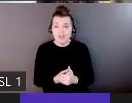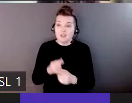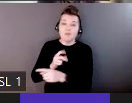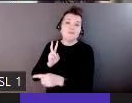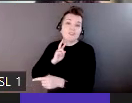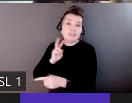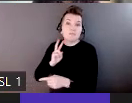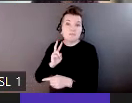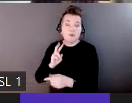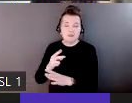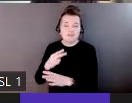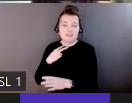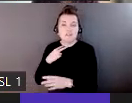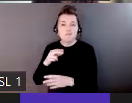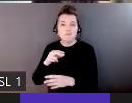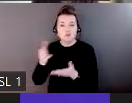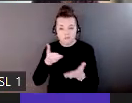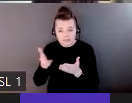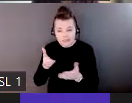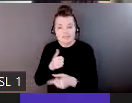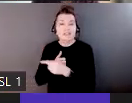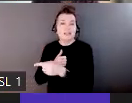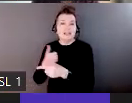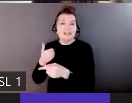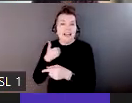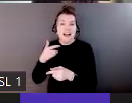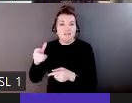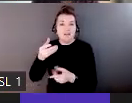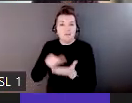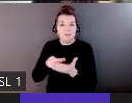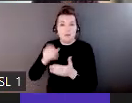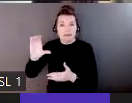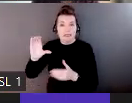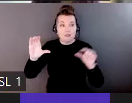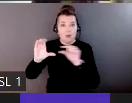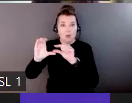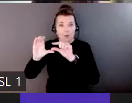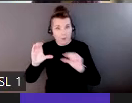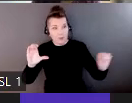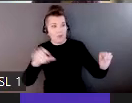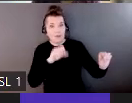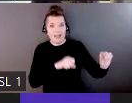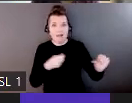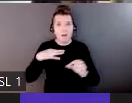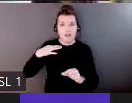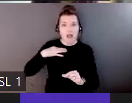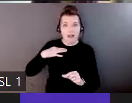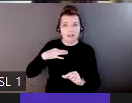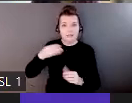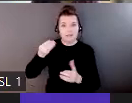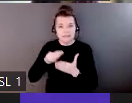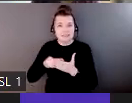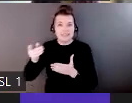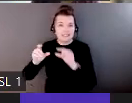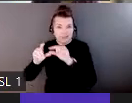certain compensation funds for violent type offenses that can be written through victim services and different ministries for some